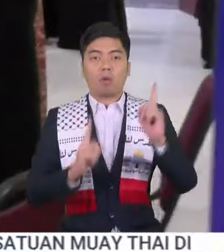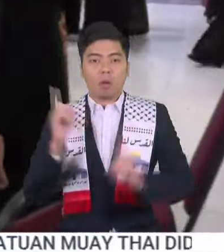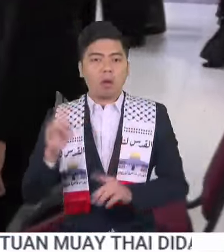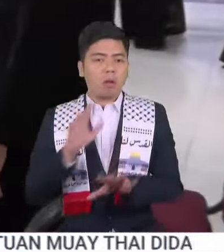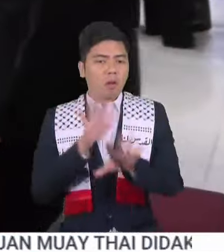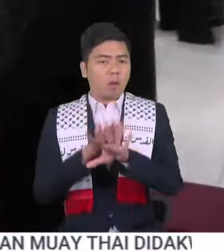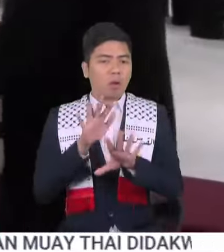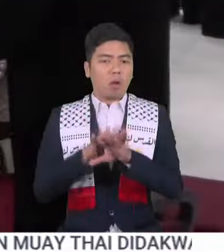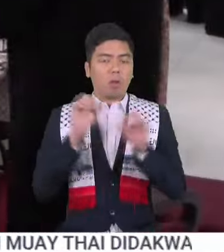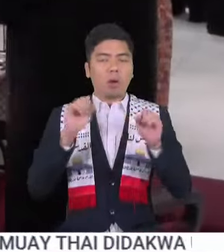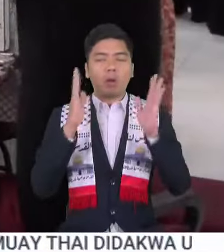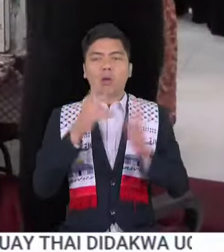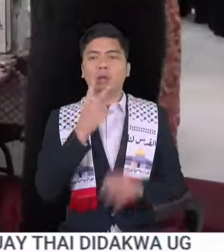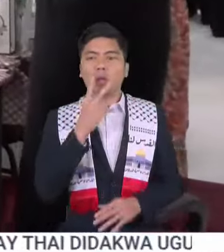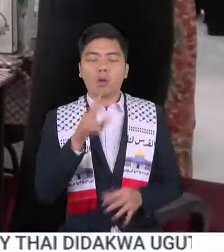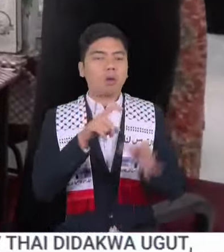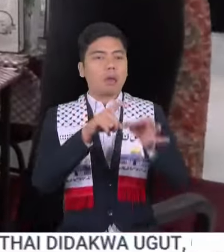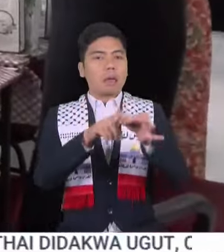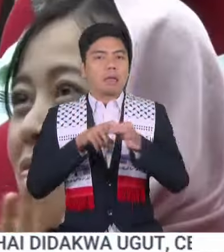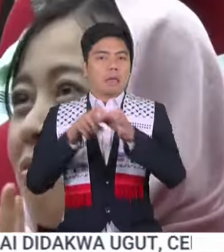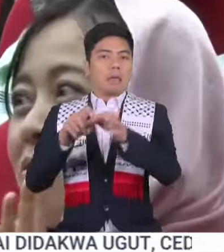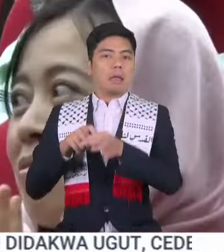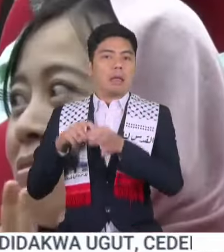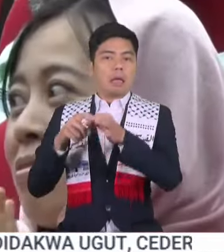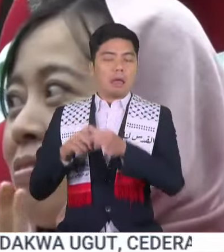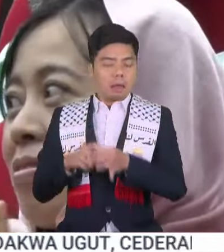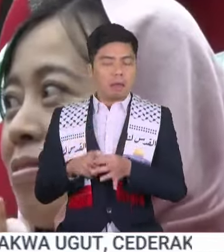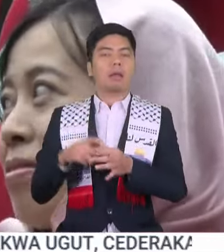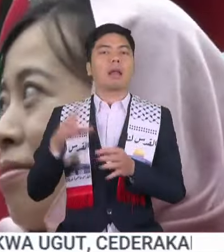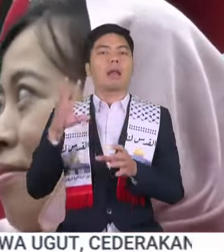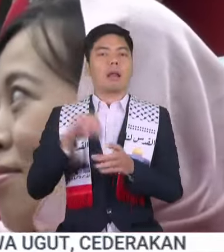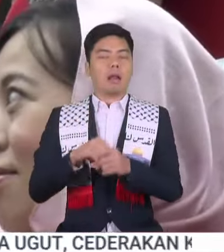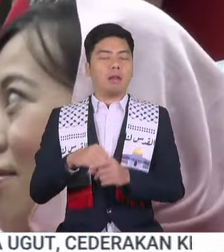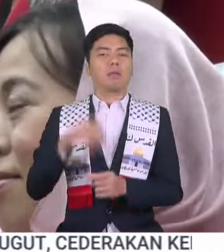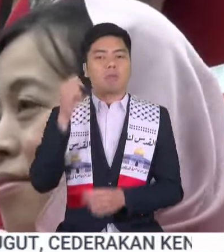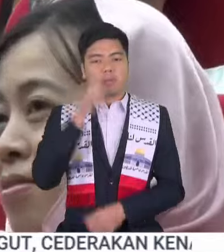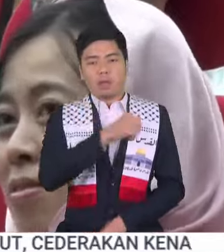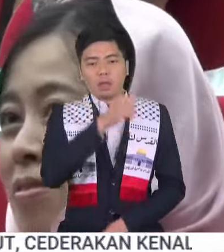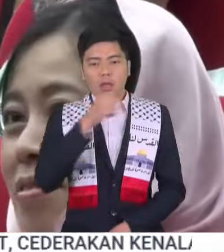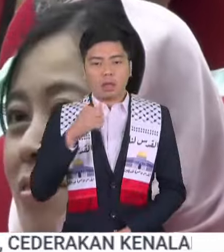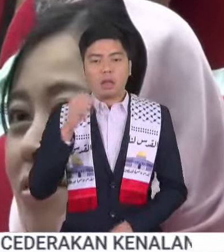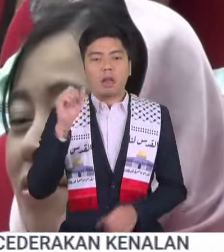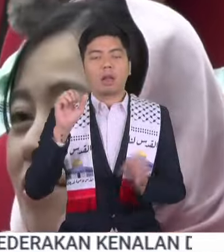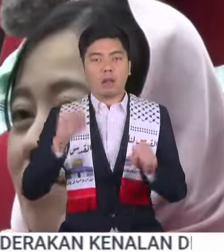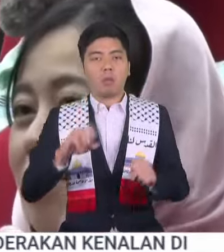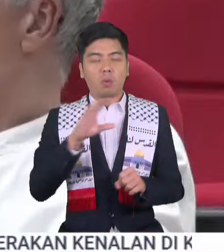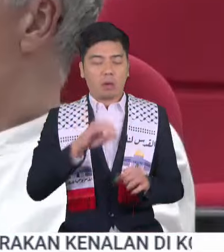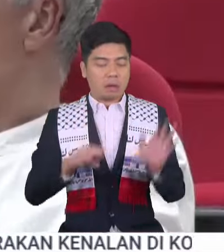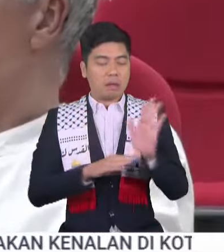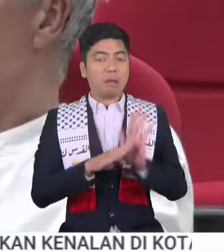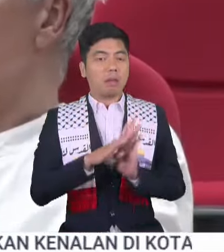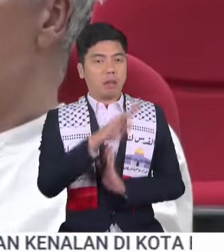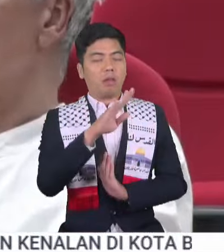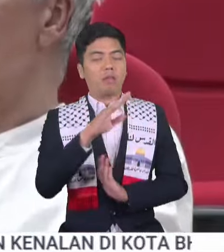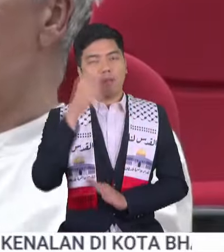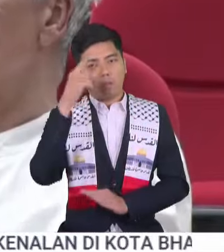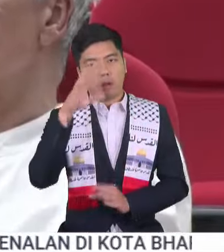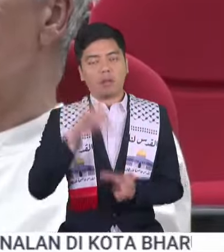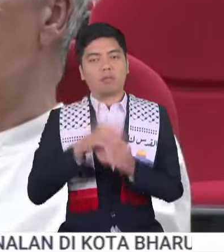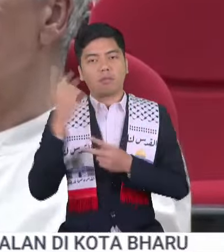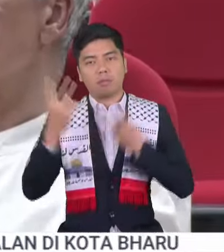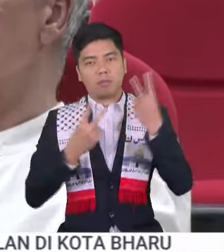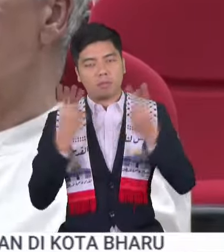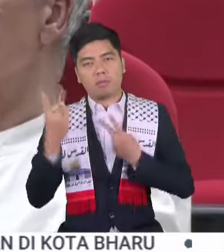bukti pengunjung tertarik dengan keunikan Ramadan sekaligus dapat mempromosi industri pelancongan Islam.